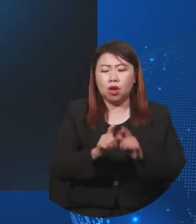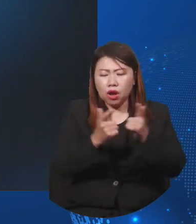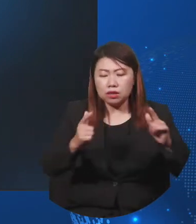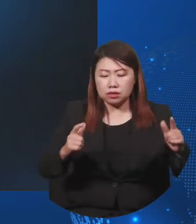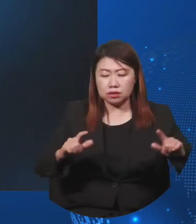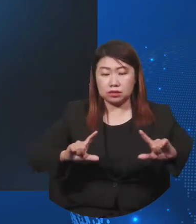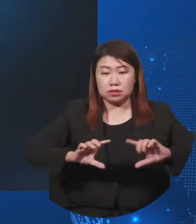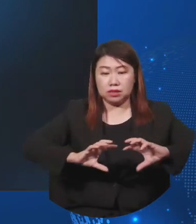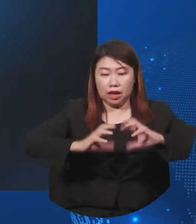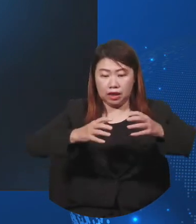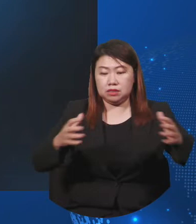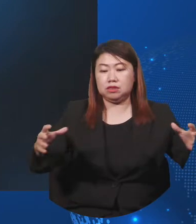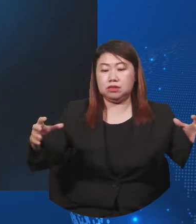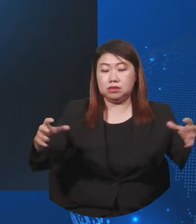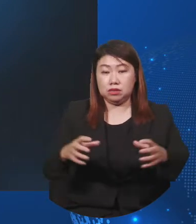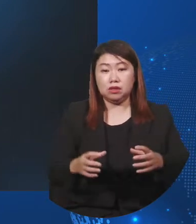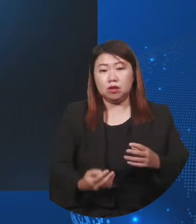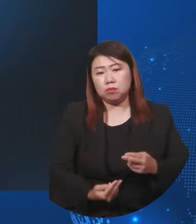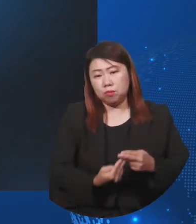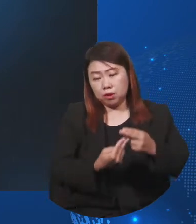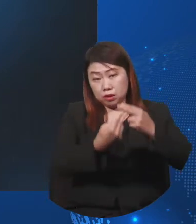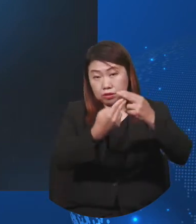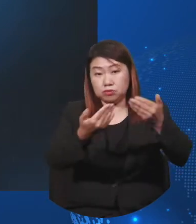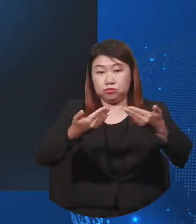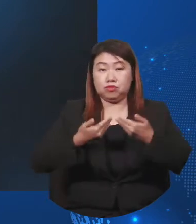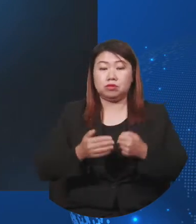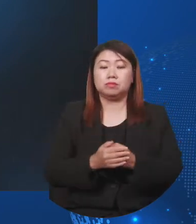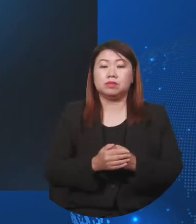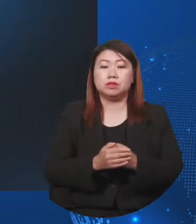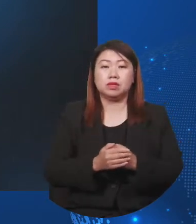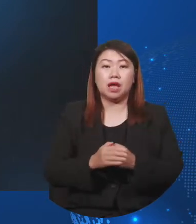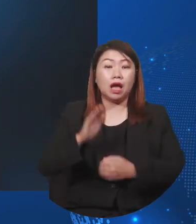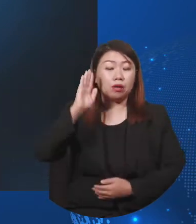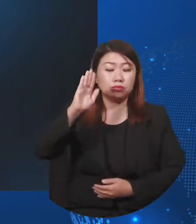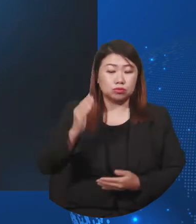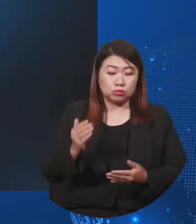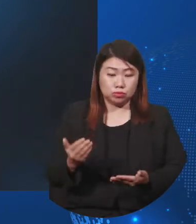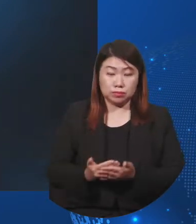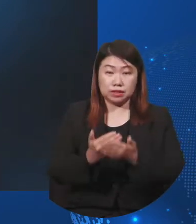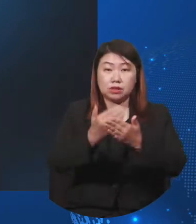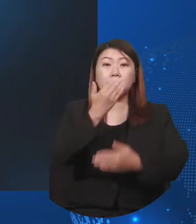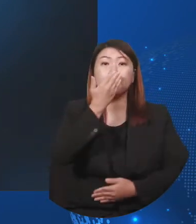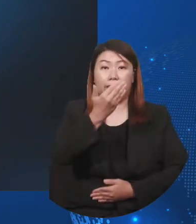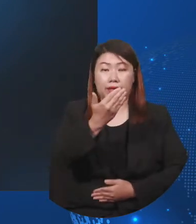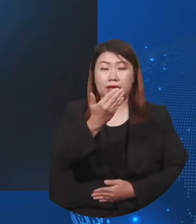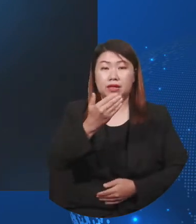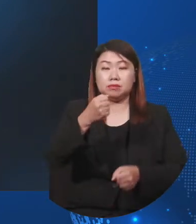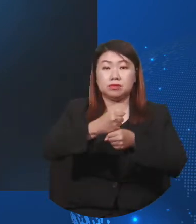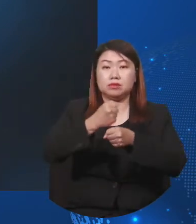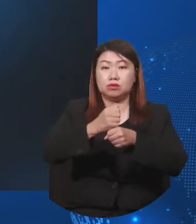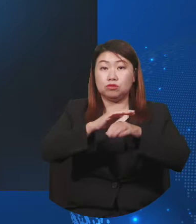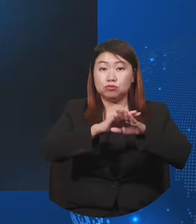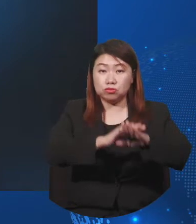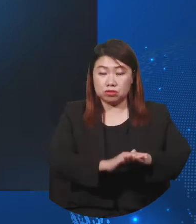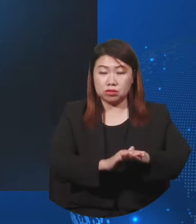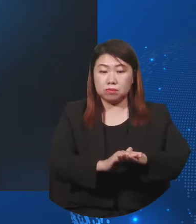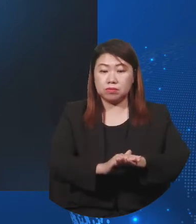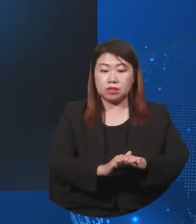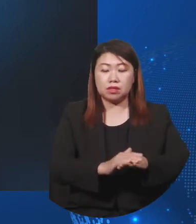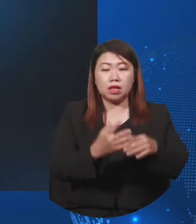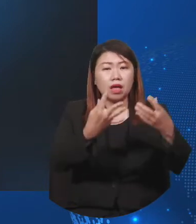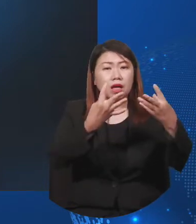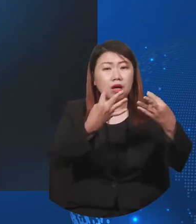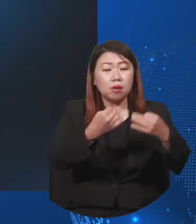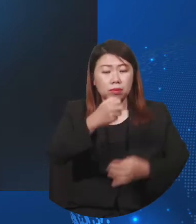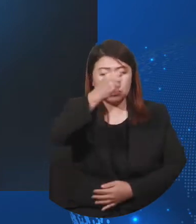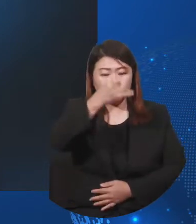to Southern-led sustainable development projects. And many of those projects are in collaboration with UN